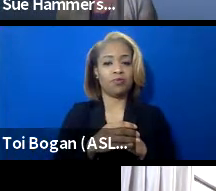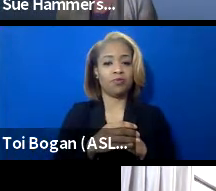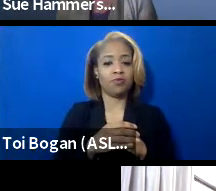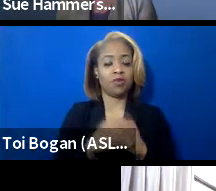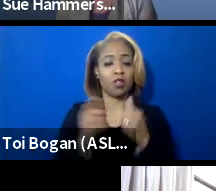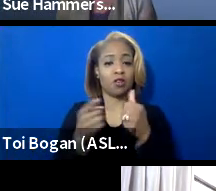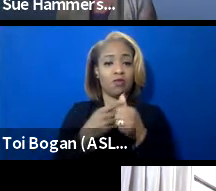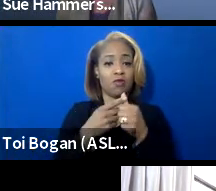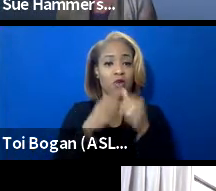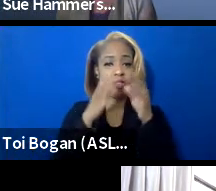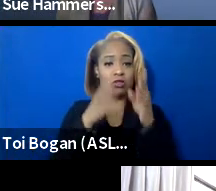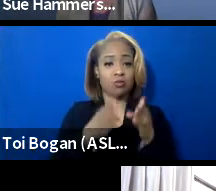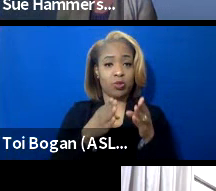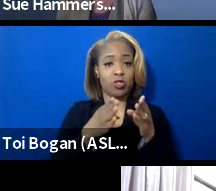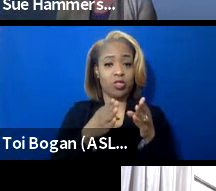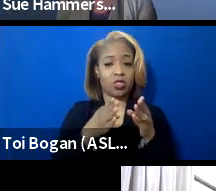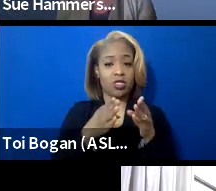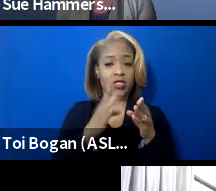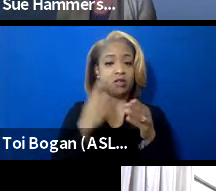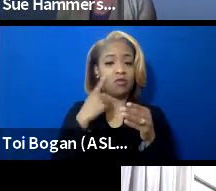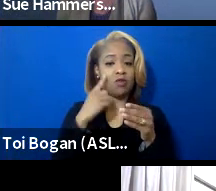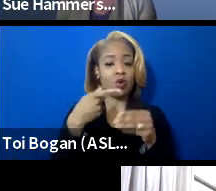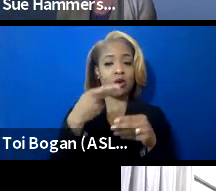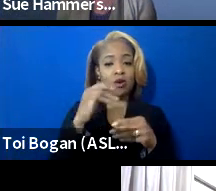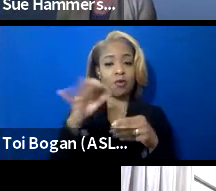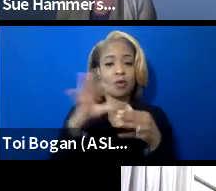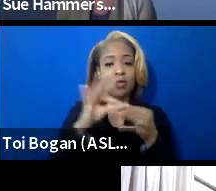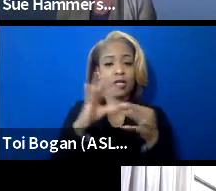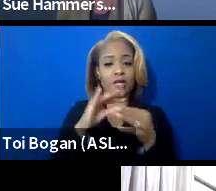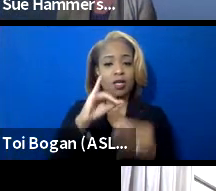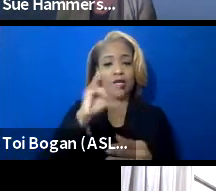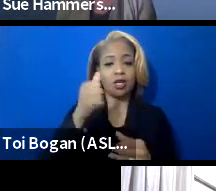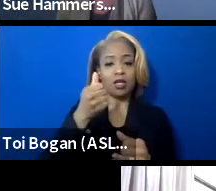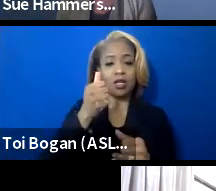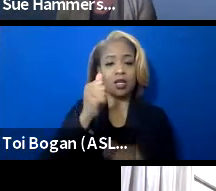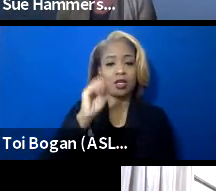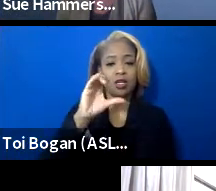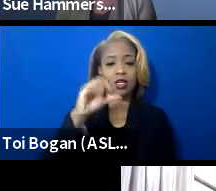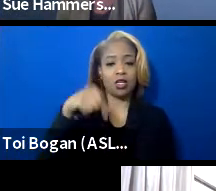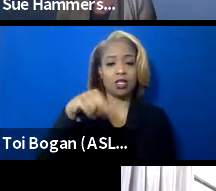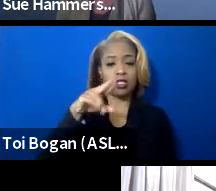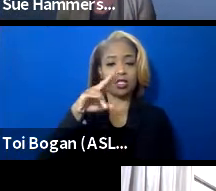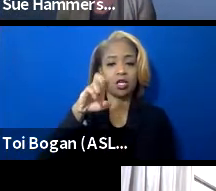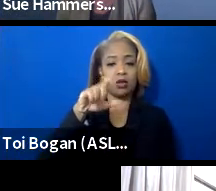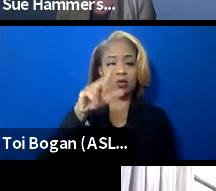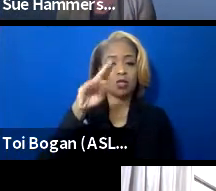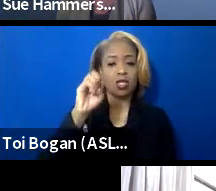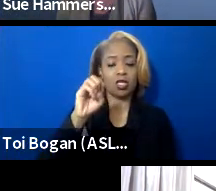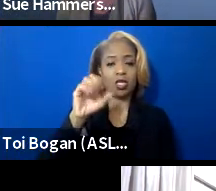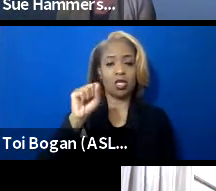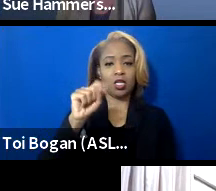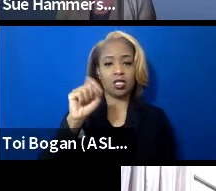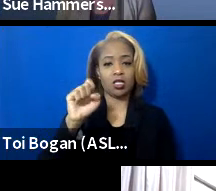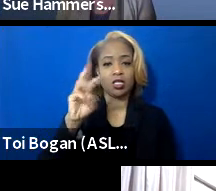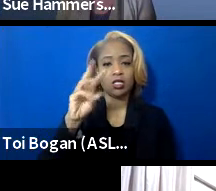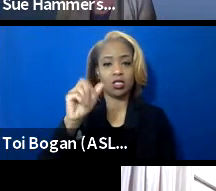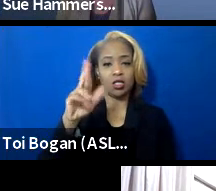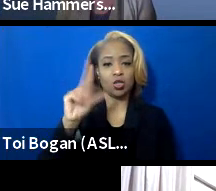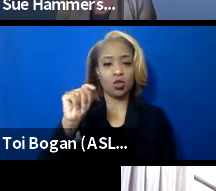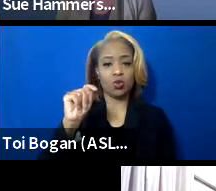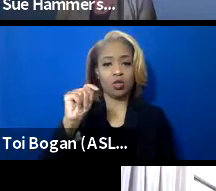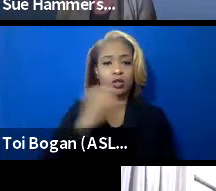So first in line to provide public comment is Jacquie Stewart. Please allow a moment for our staff to unmute